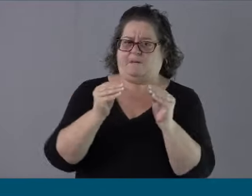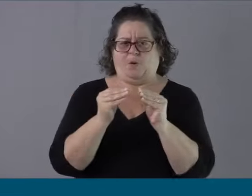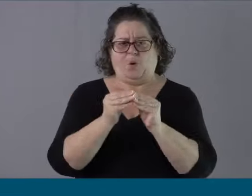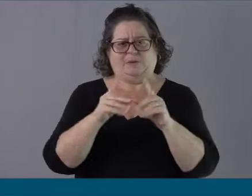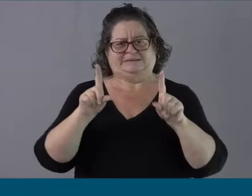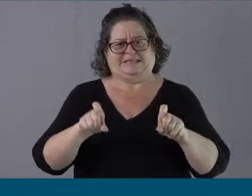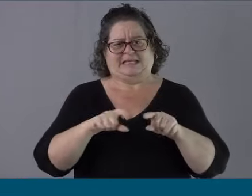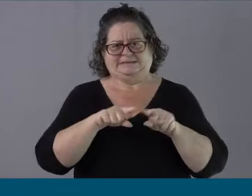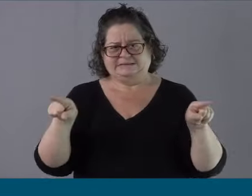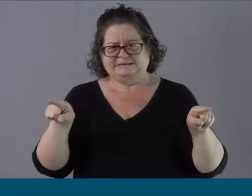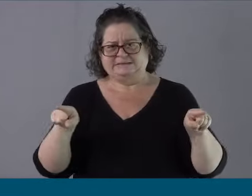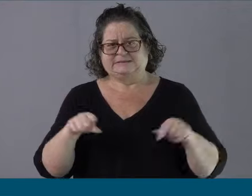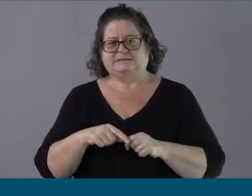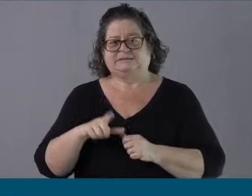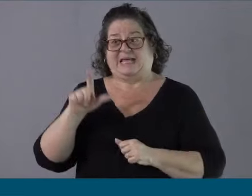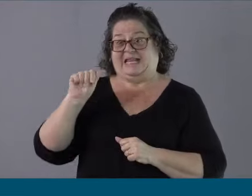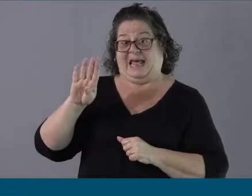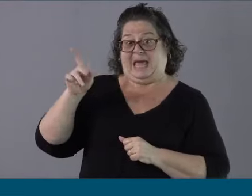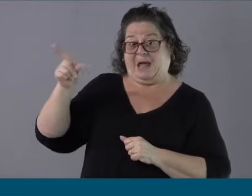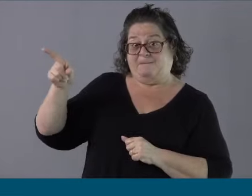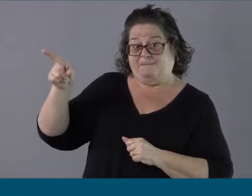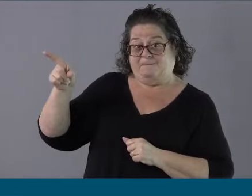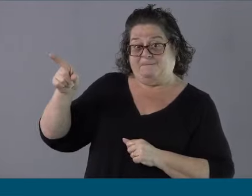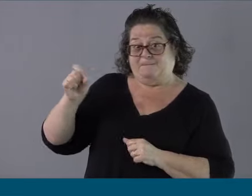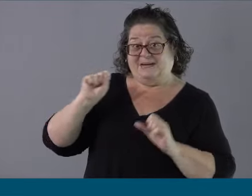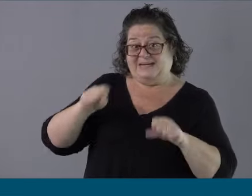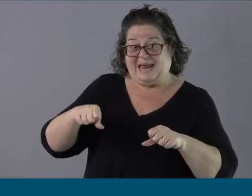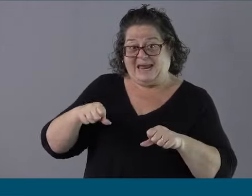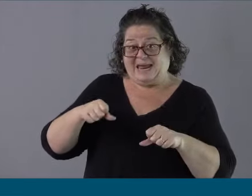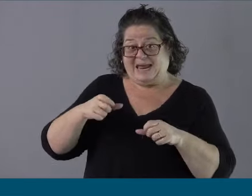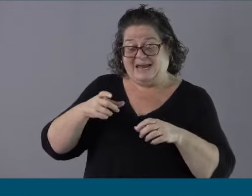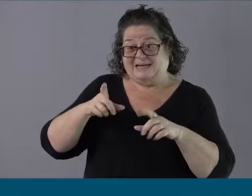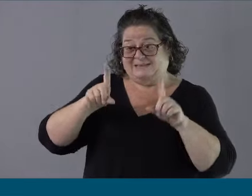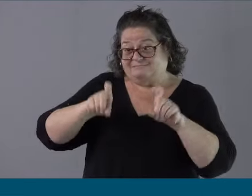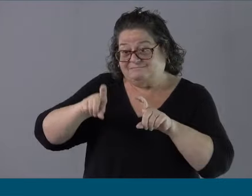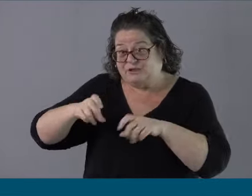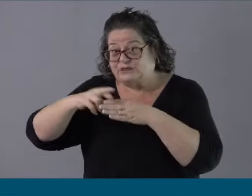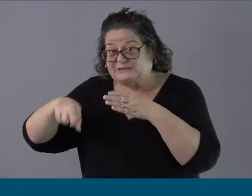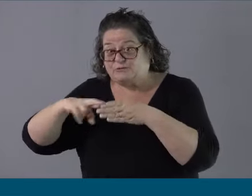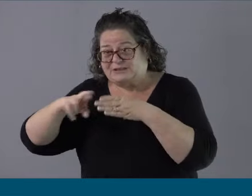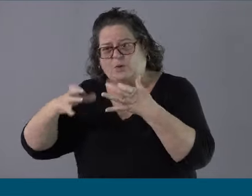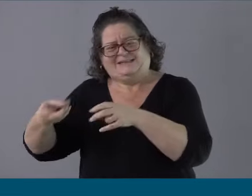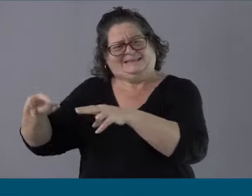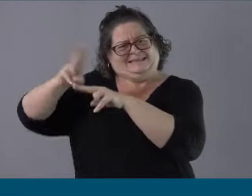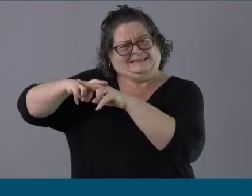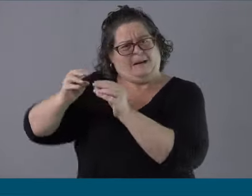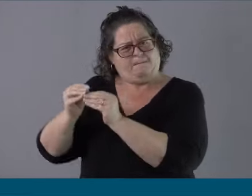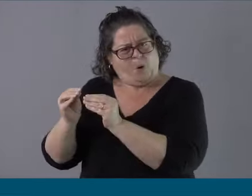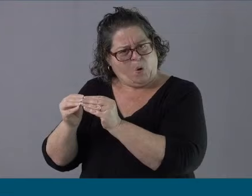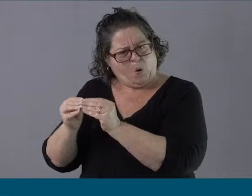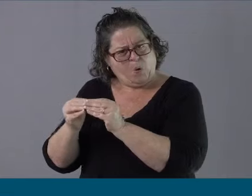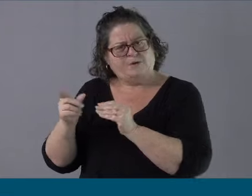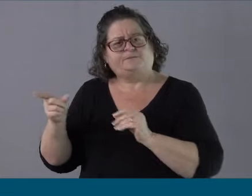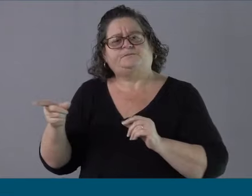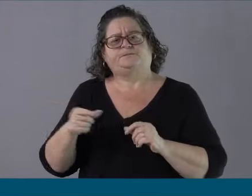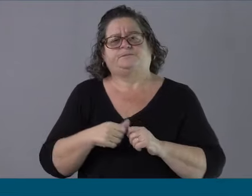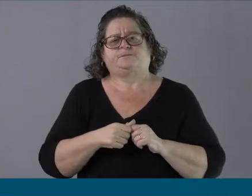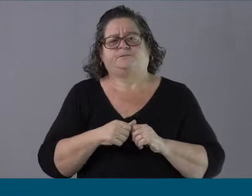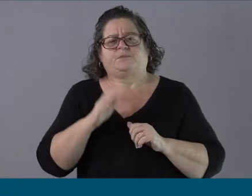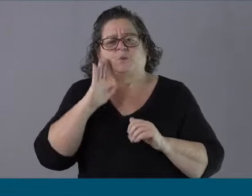capacity, along with additional collection sites focusing on the areas in our state and the people that